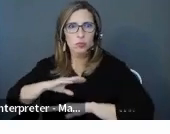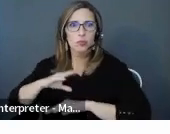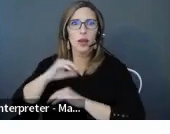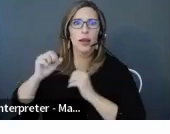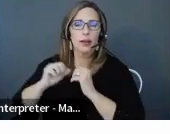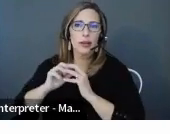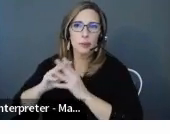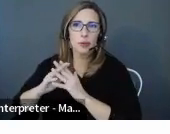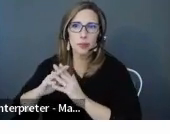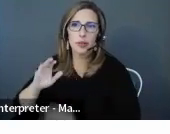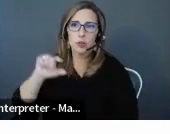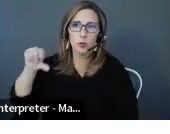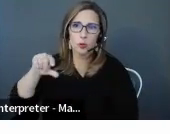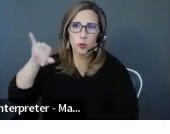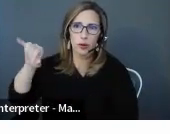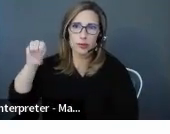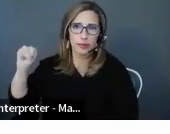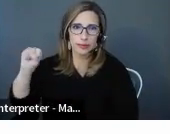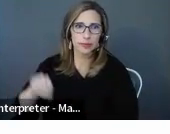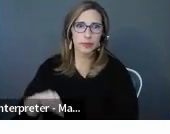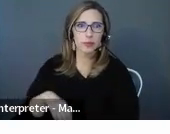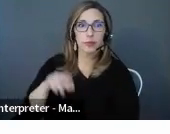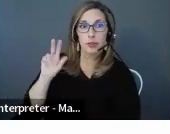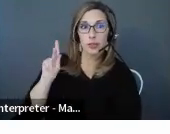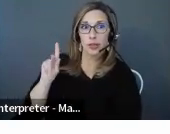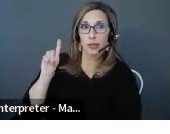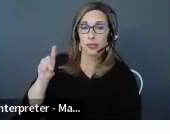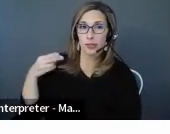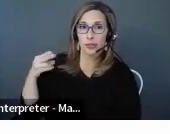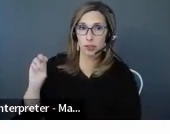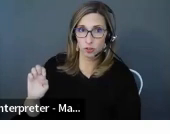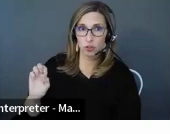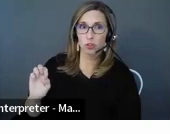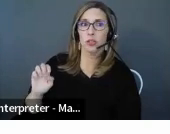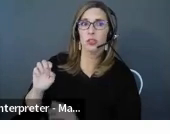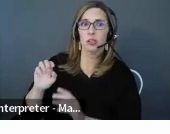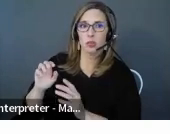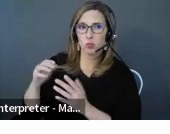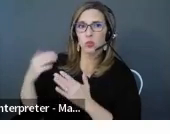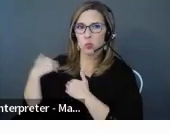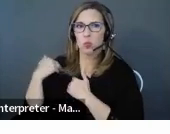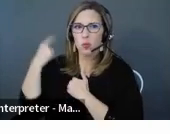implement the QIS. KDHE delegates monitoring, remediation, and